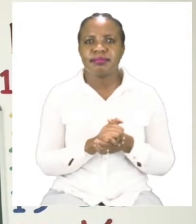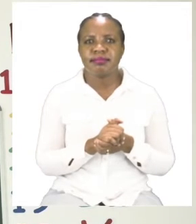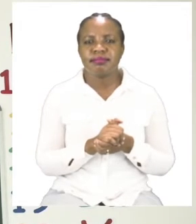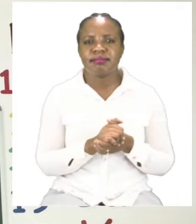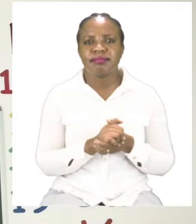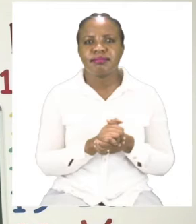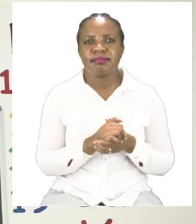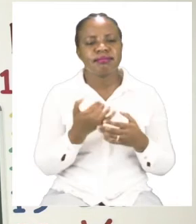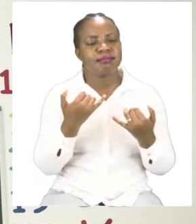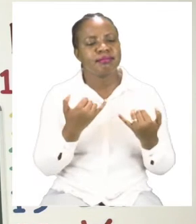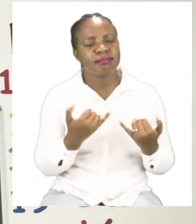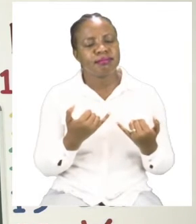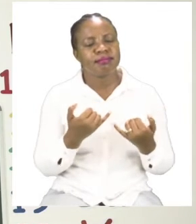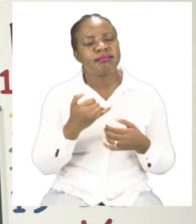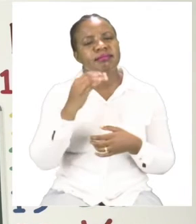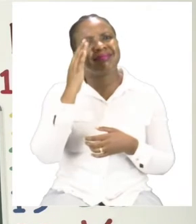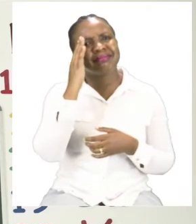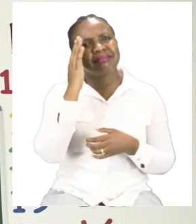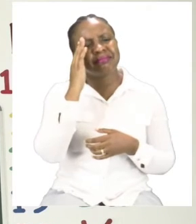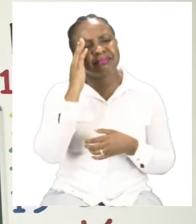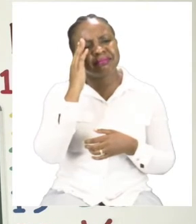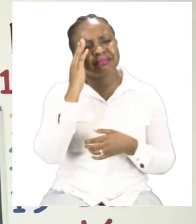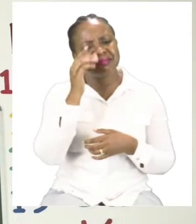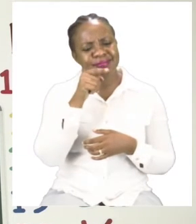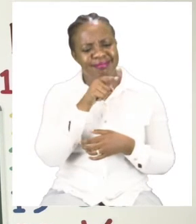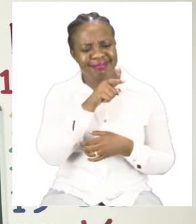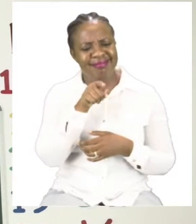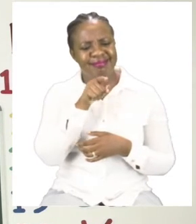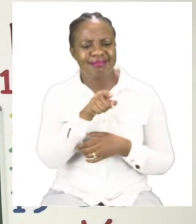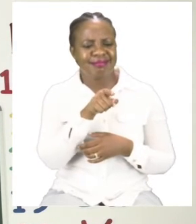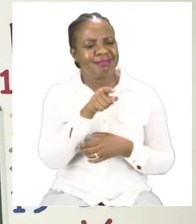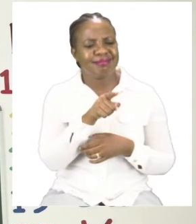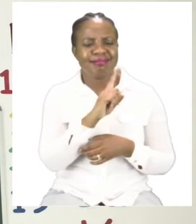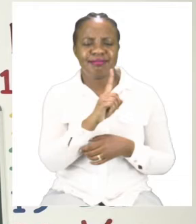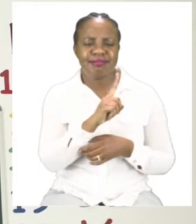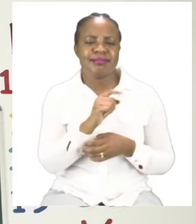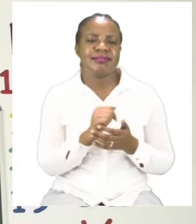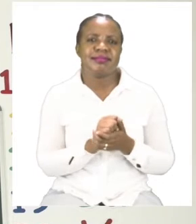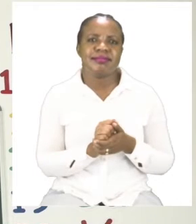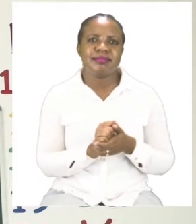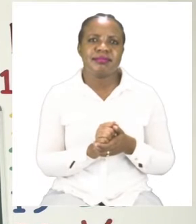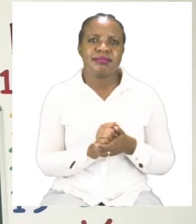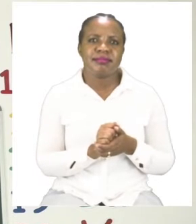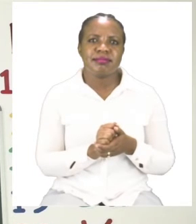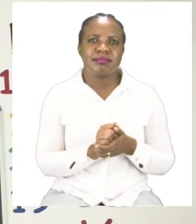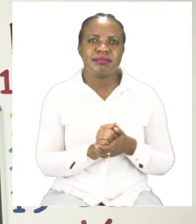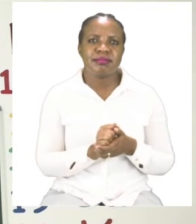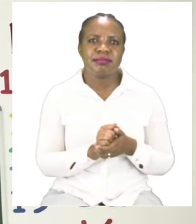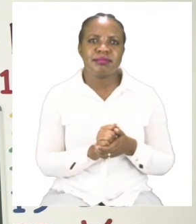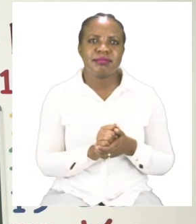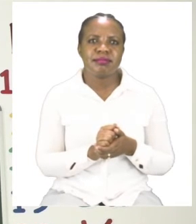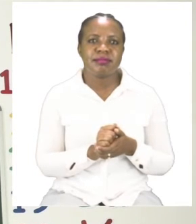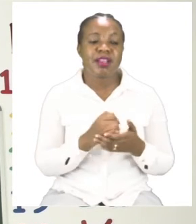now need to find out what our answer is. We're going to draw